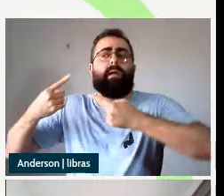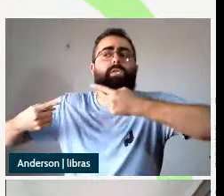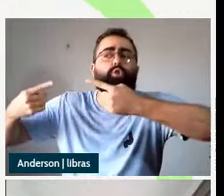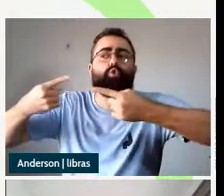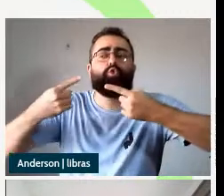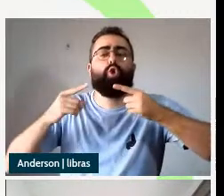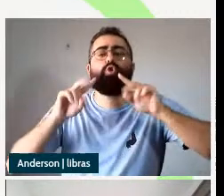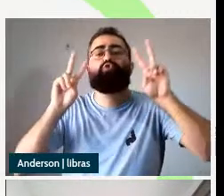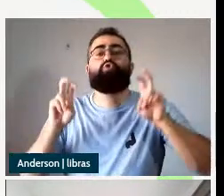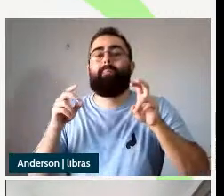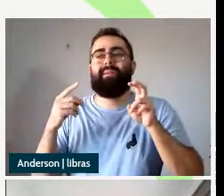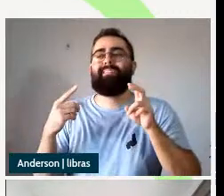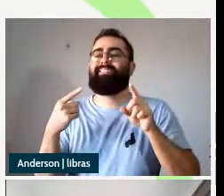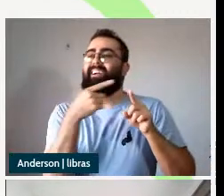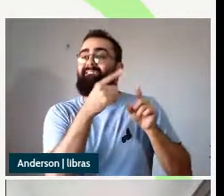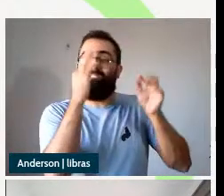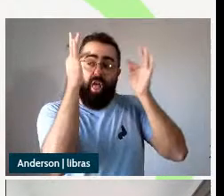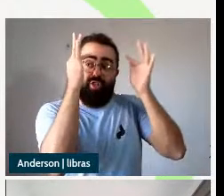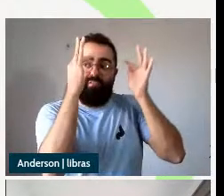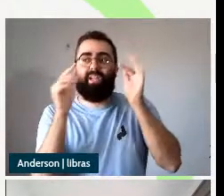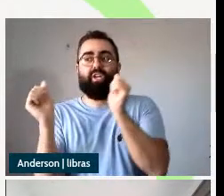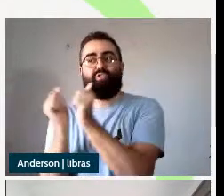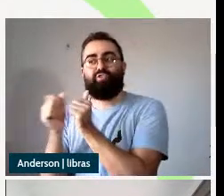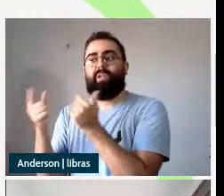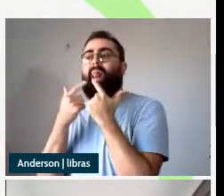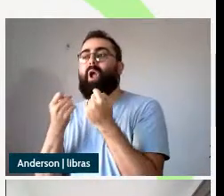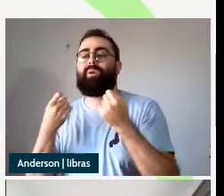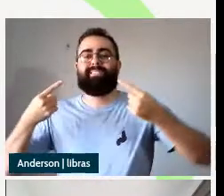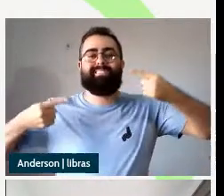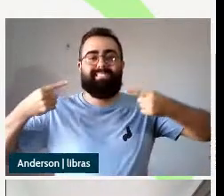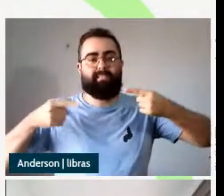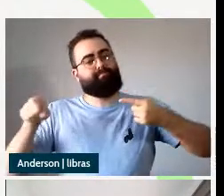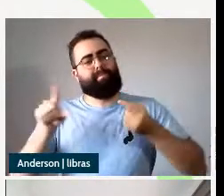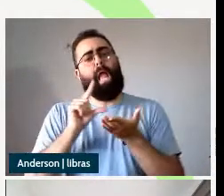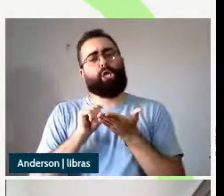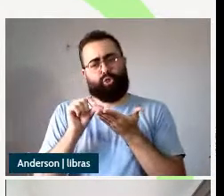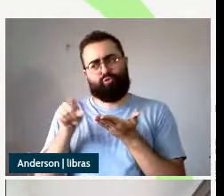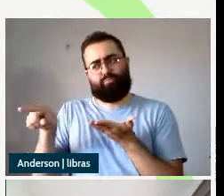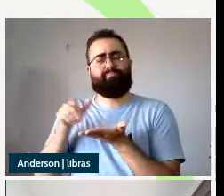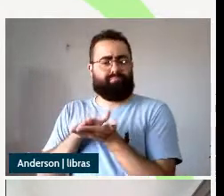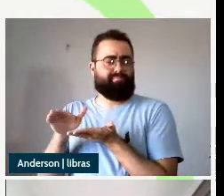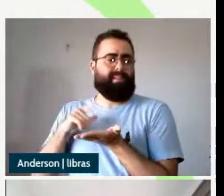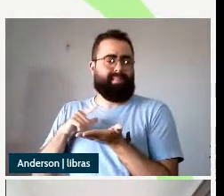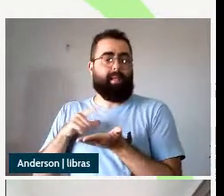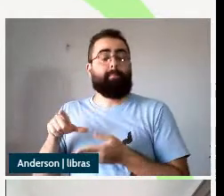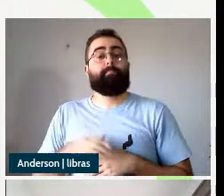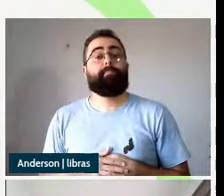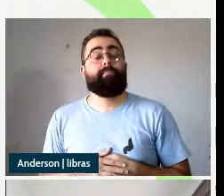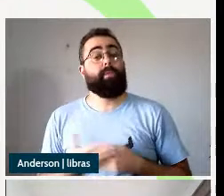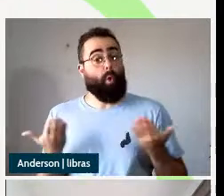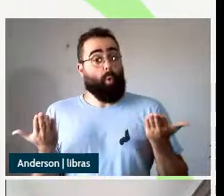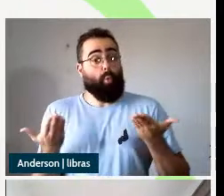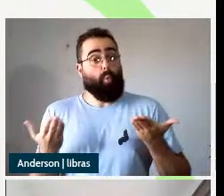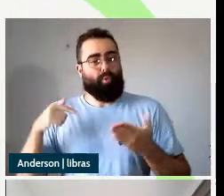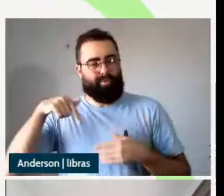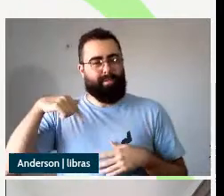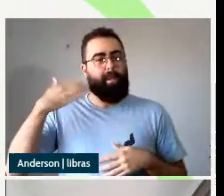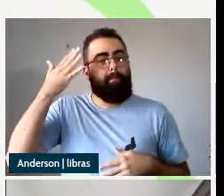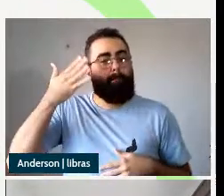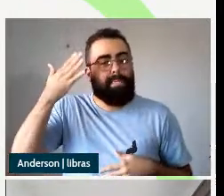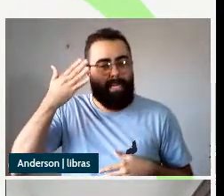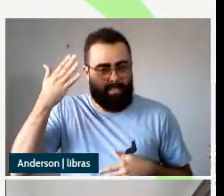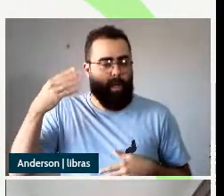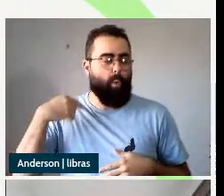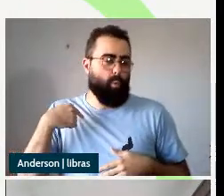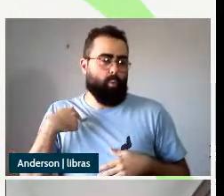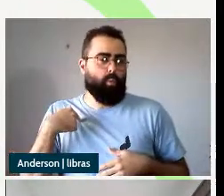philosophers, and this article was no exception. So, what I'm going to do on this presentation, and I'm going to